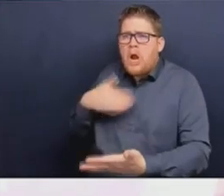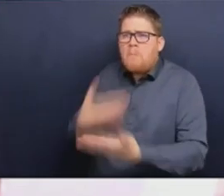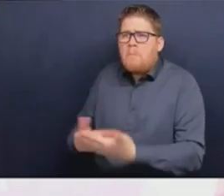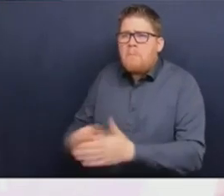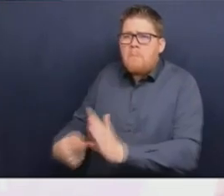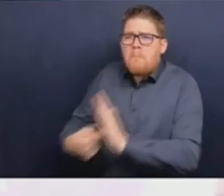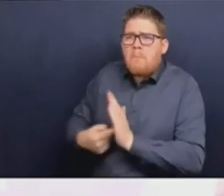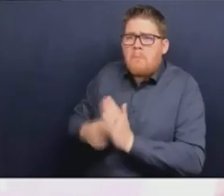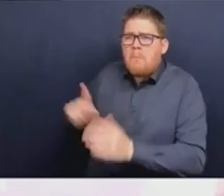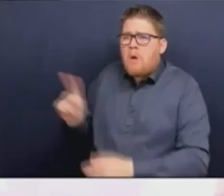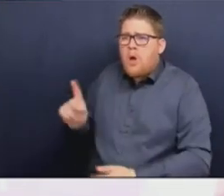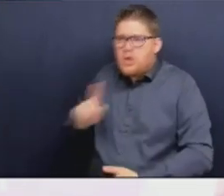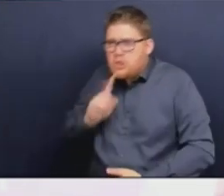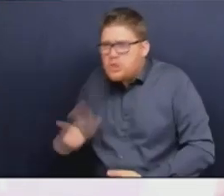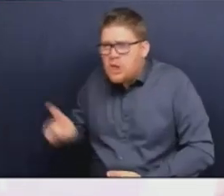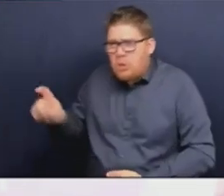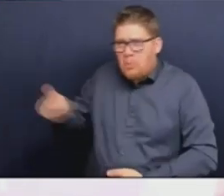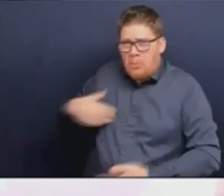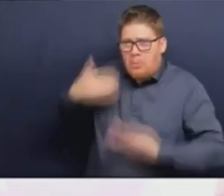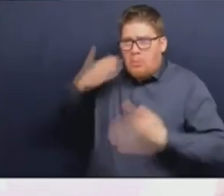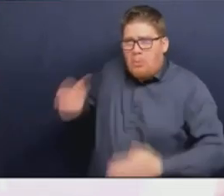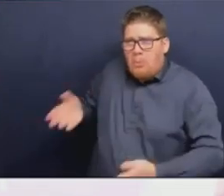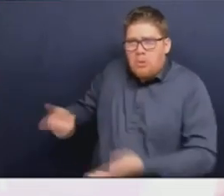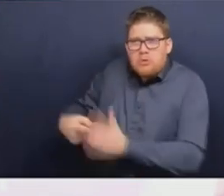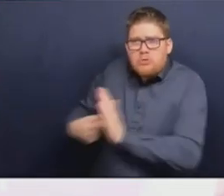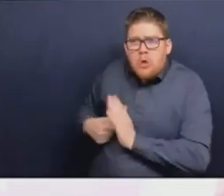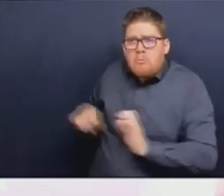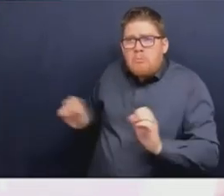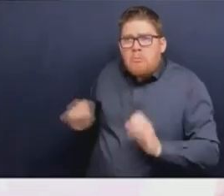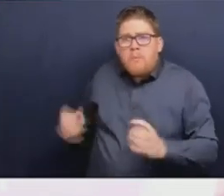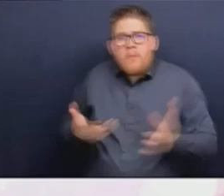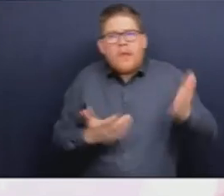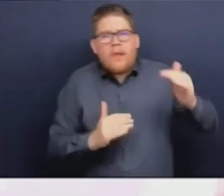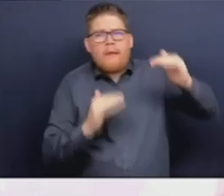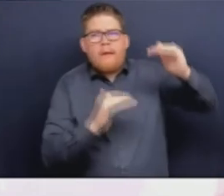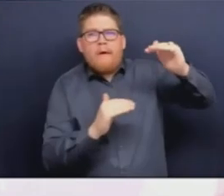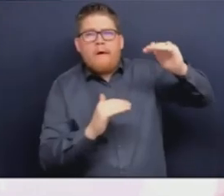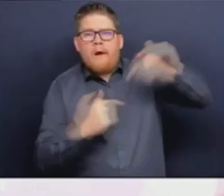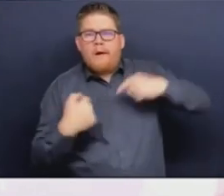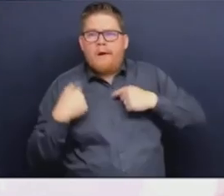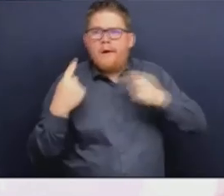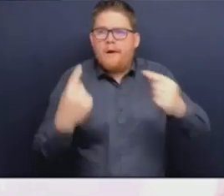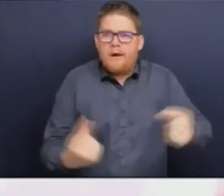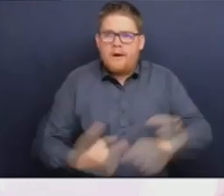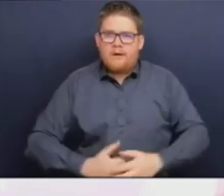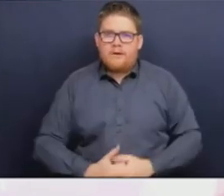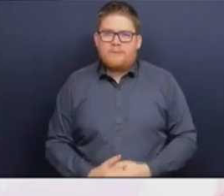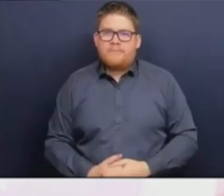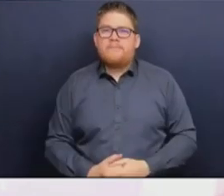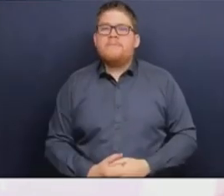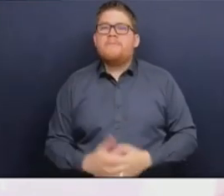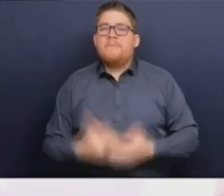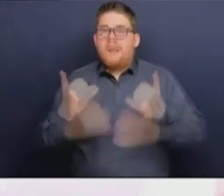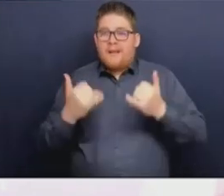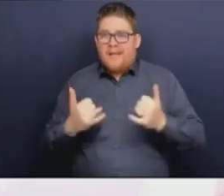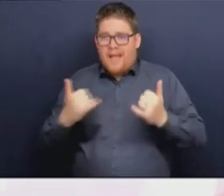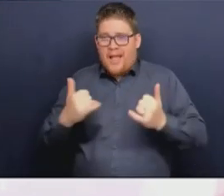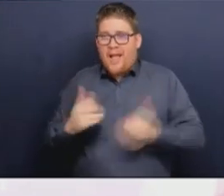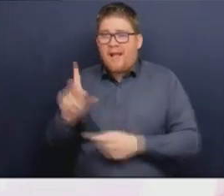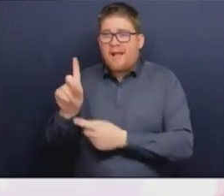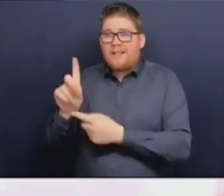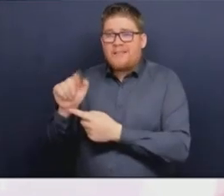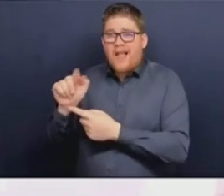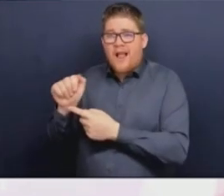Come up with a new reason. Now, with this data legislation, we have an